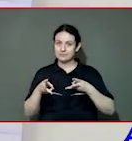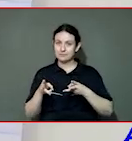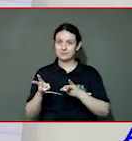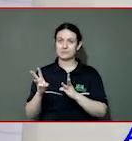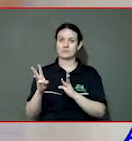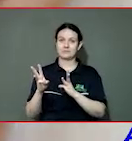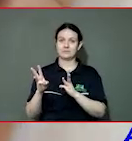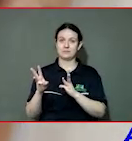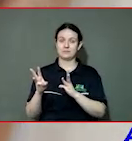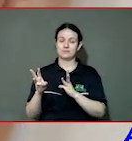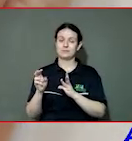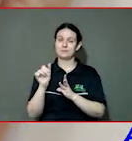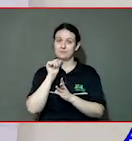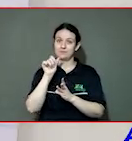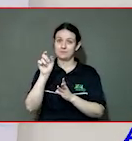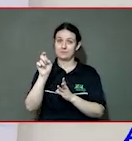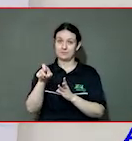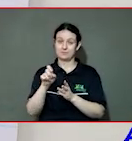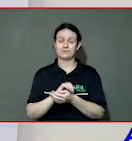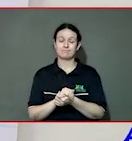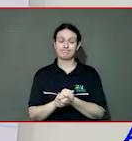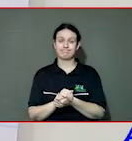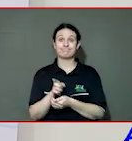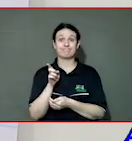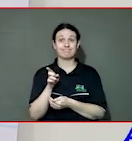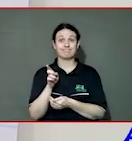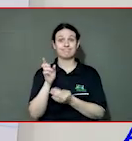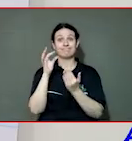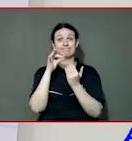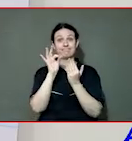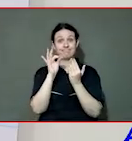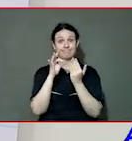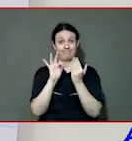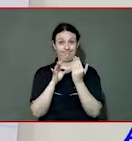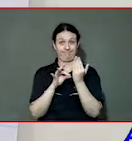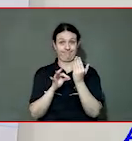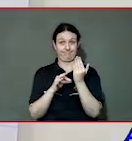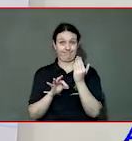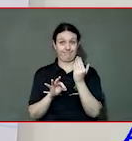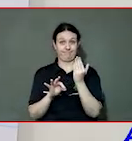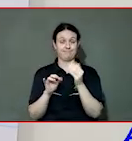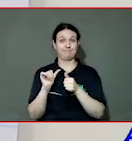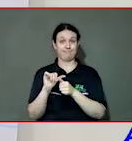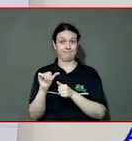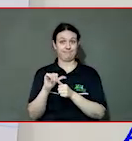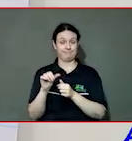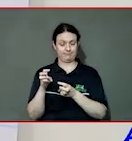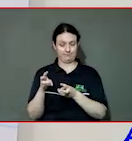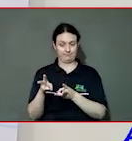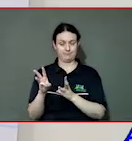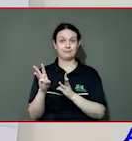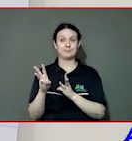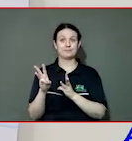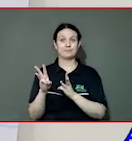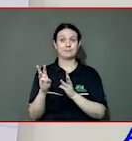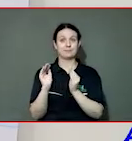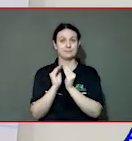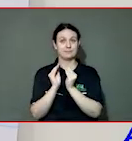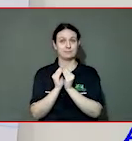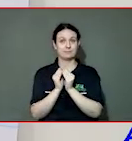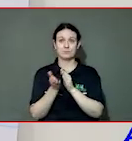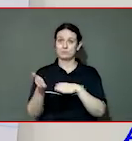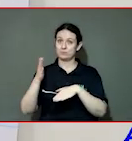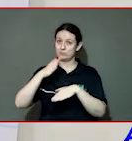must answer it. And that makes the marking for your teachers also easy. And that also gives you more